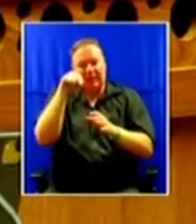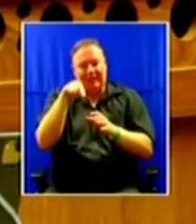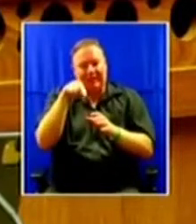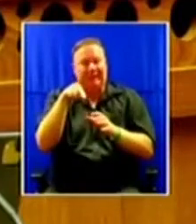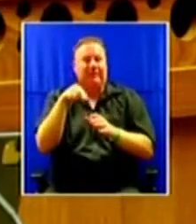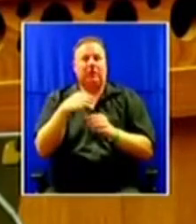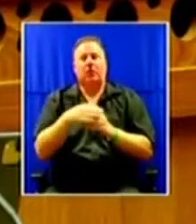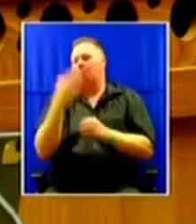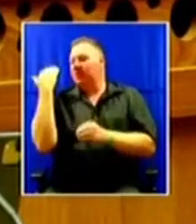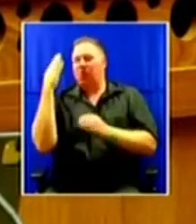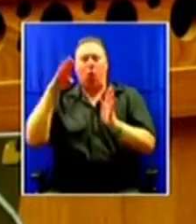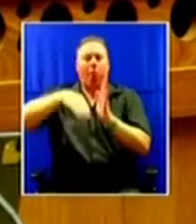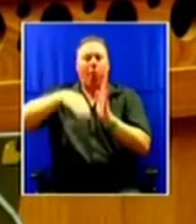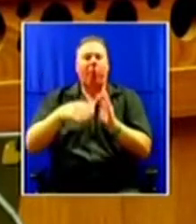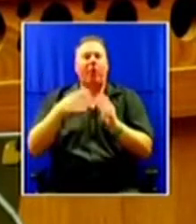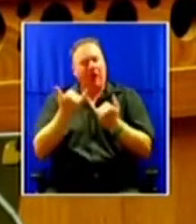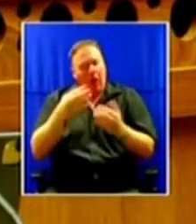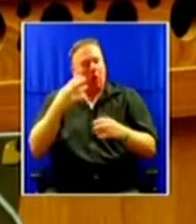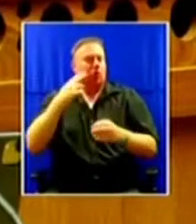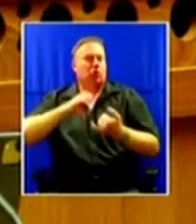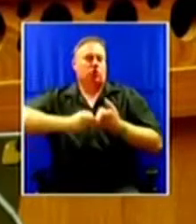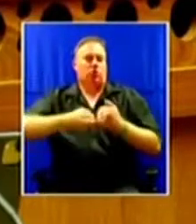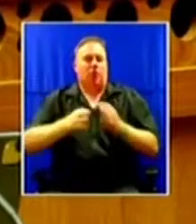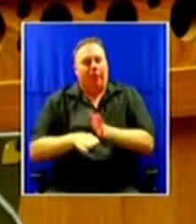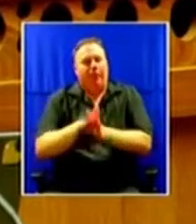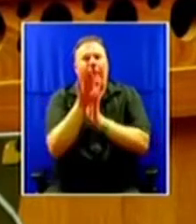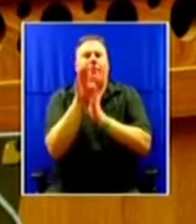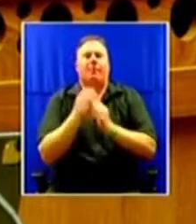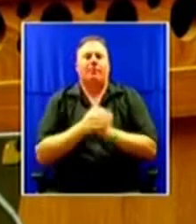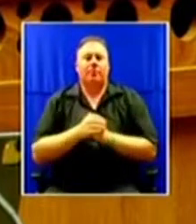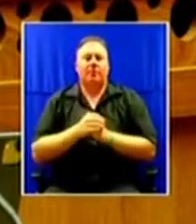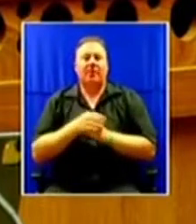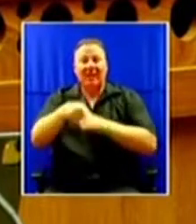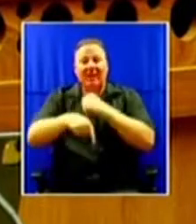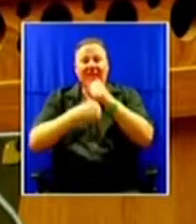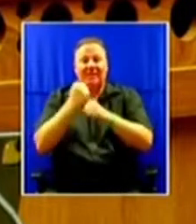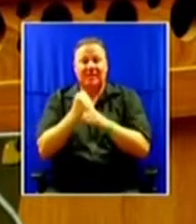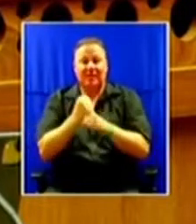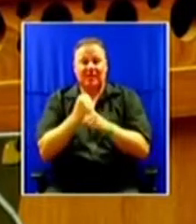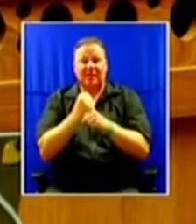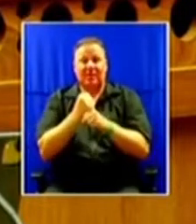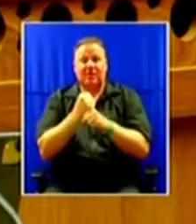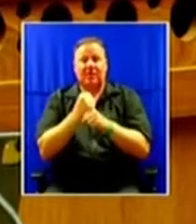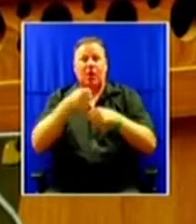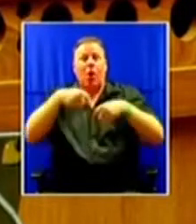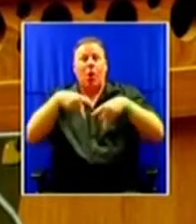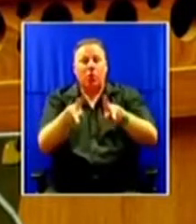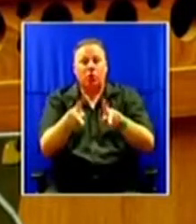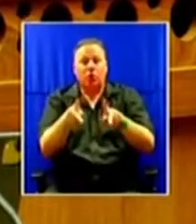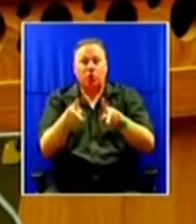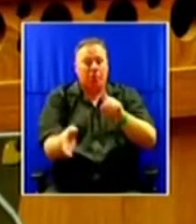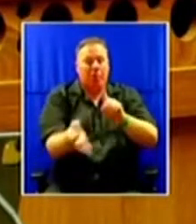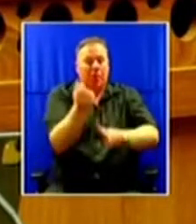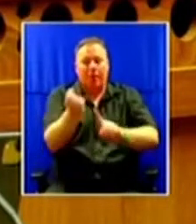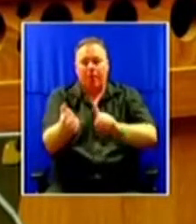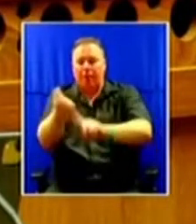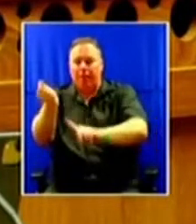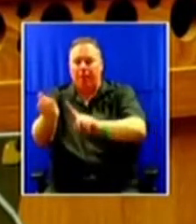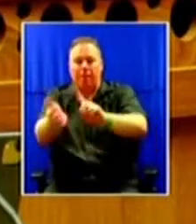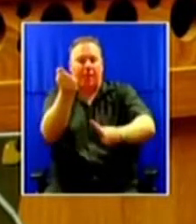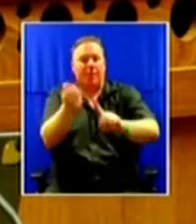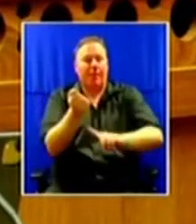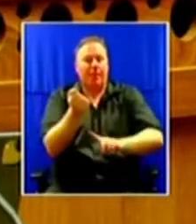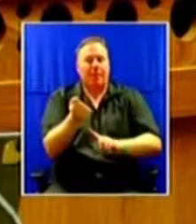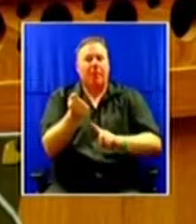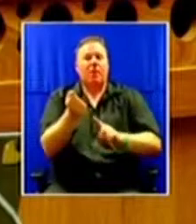year, we will begin to harness the opportunities presented by the African